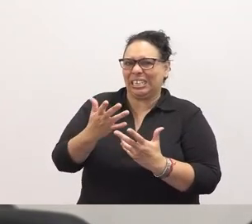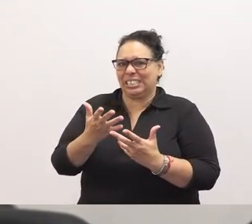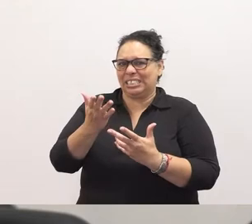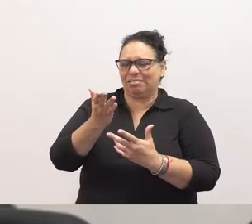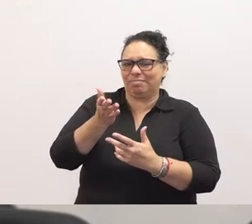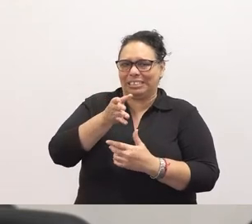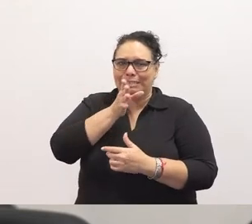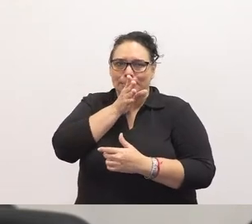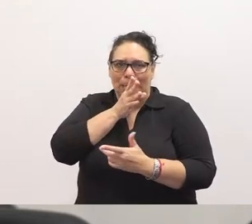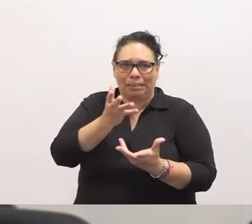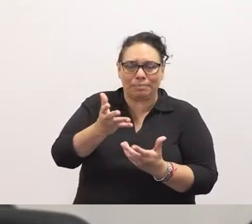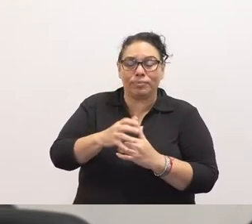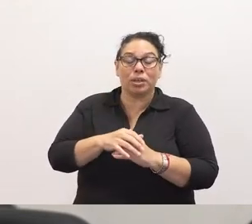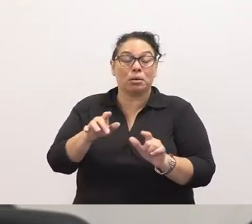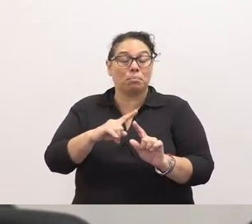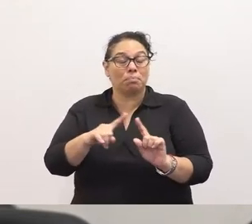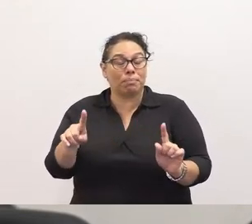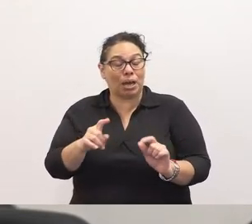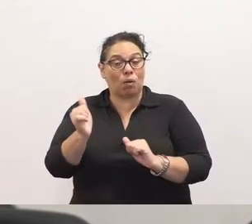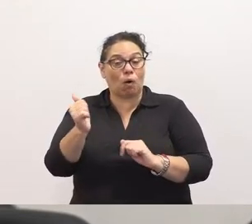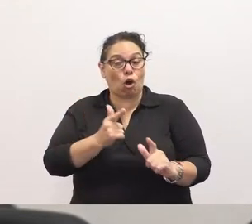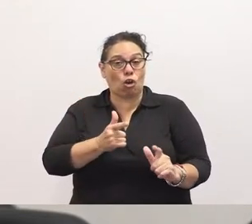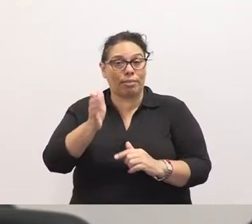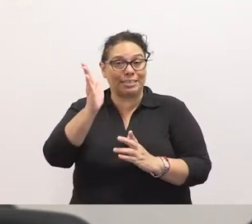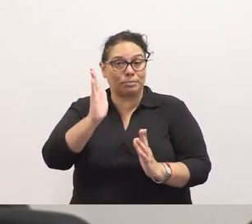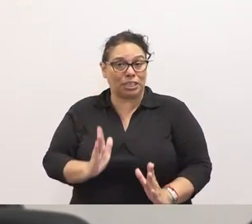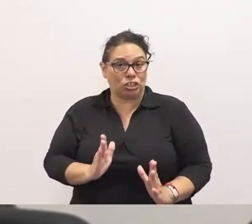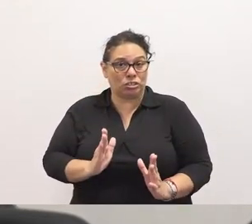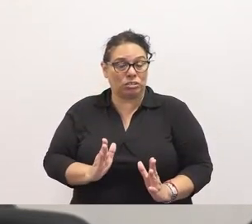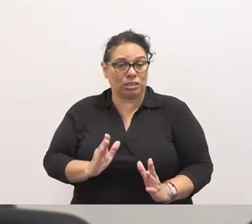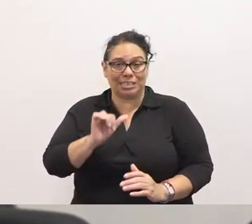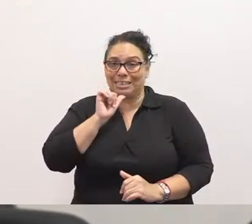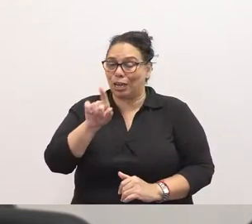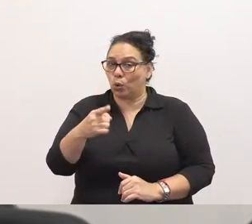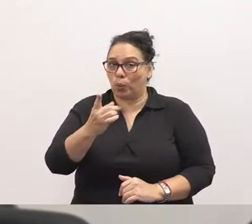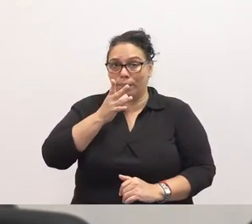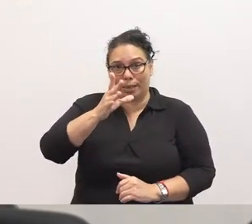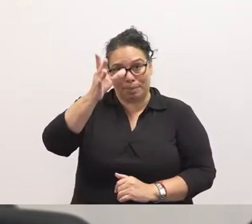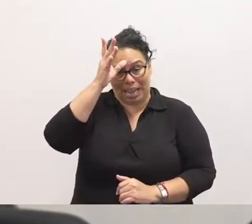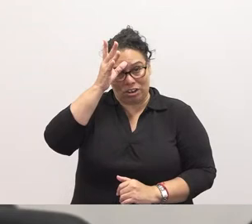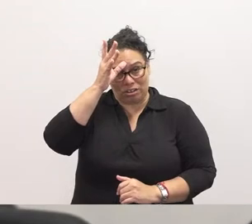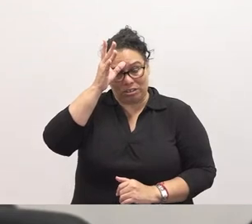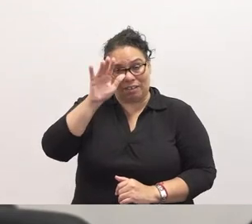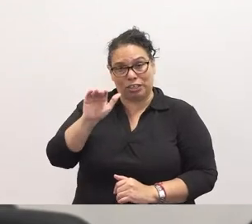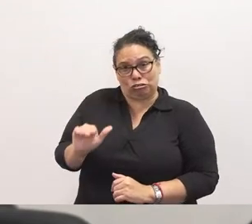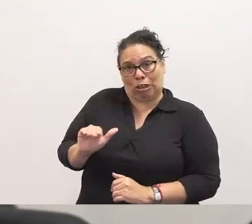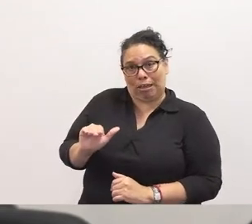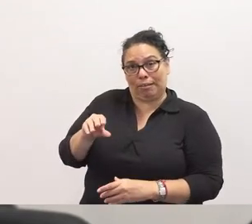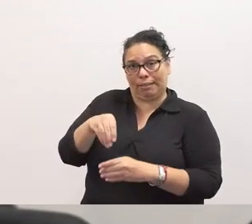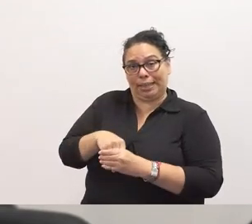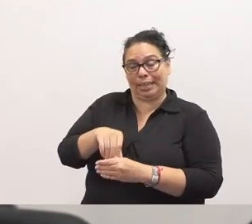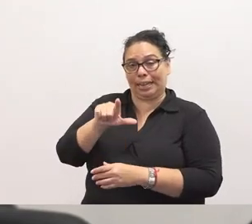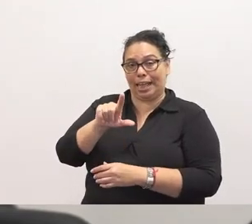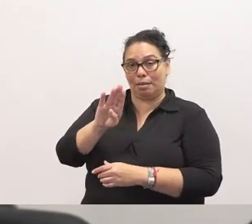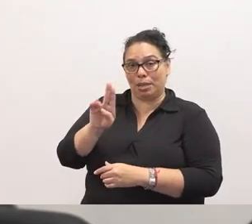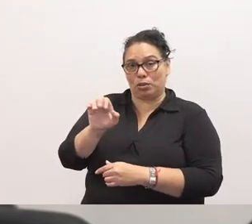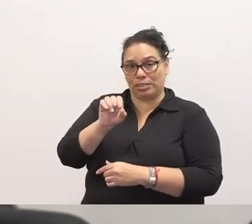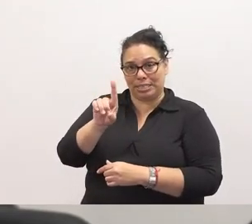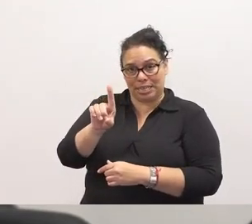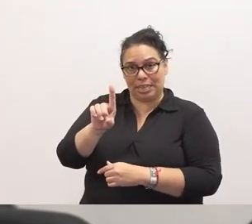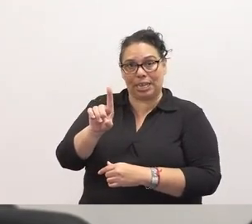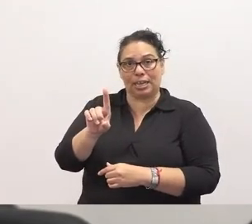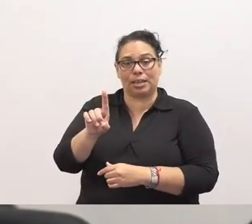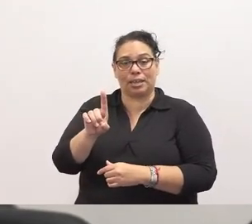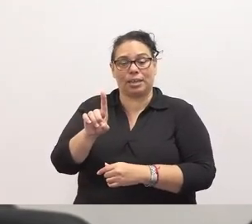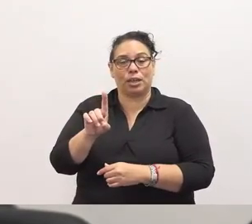to speak. But every single speaker tonight is not only a parent of a child that's in LBUSD,